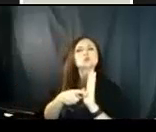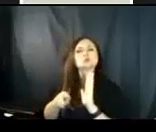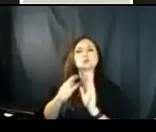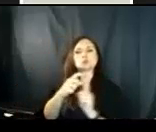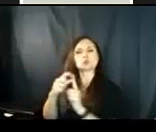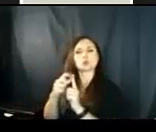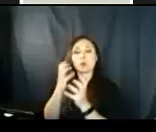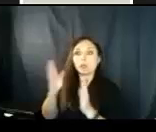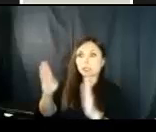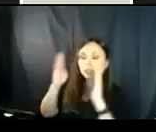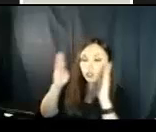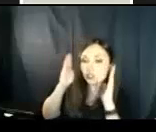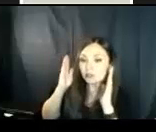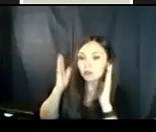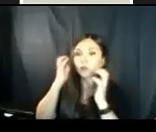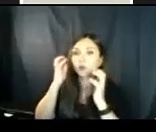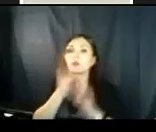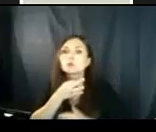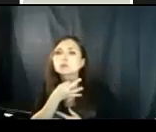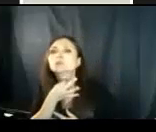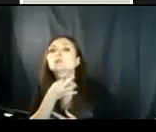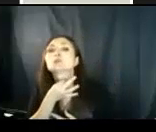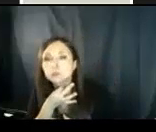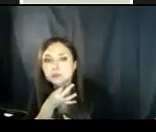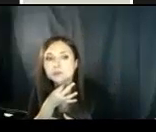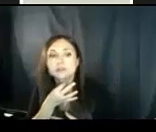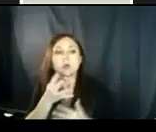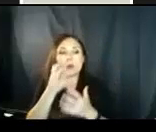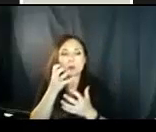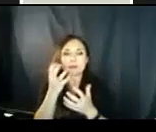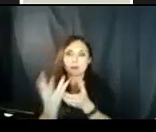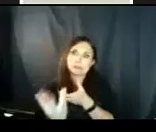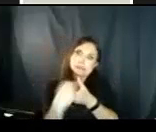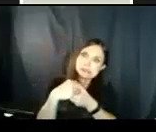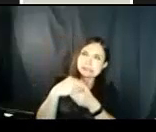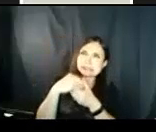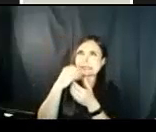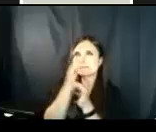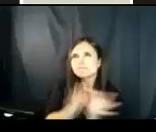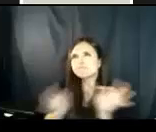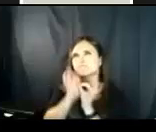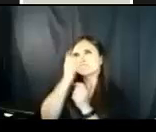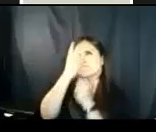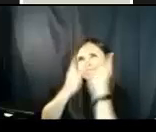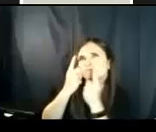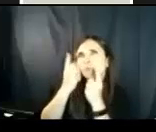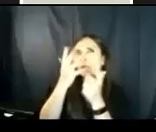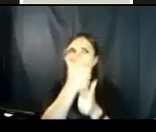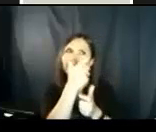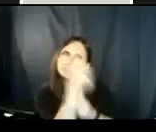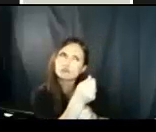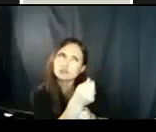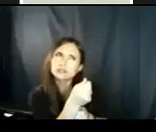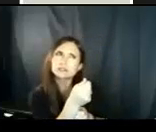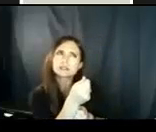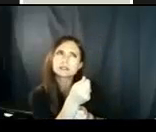those attention. We want their curiosity. We want to engage them in critical thinking. We want them to be interested on